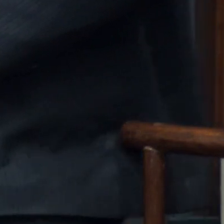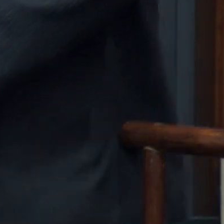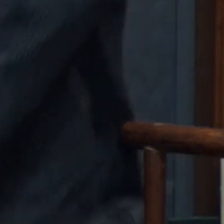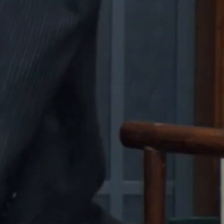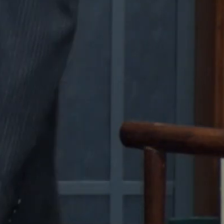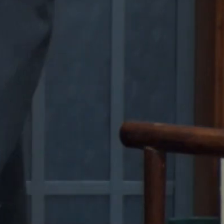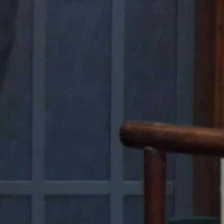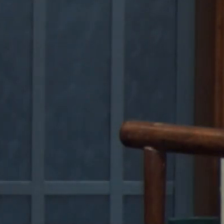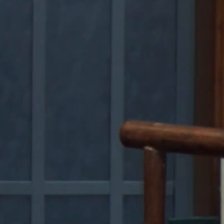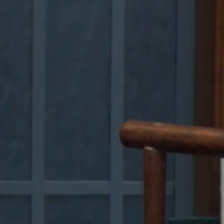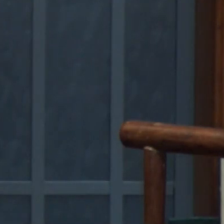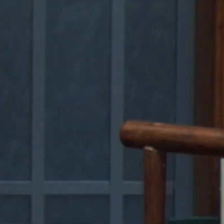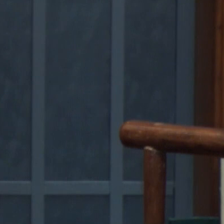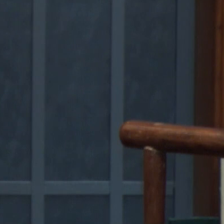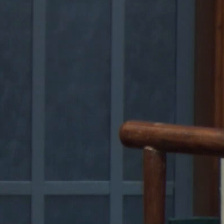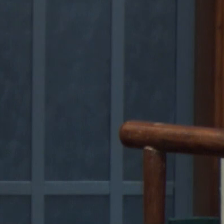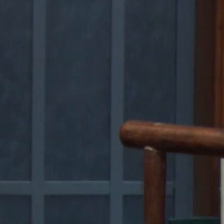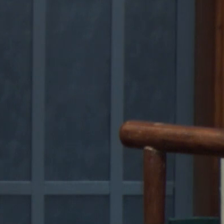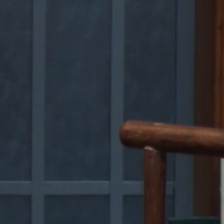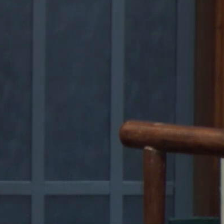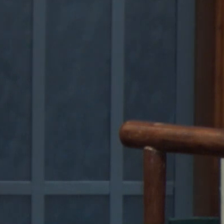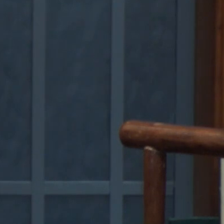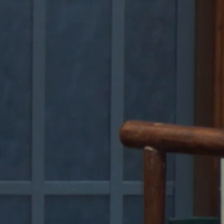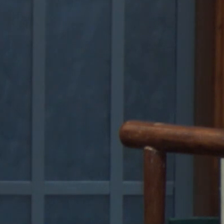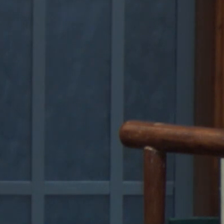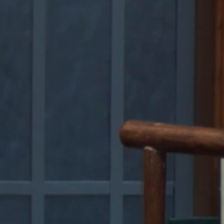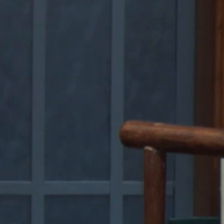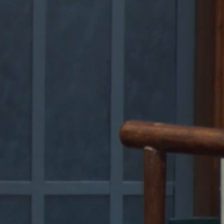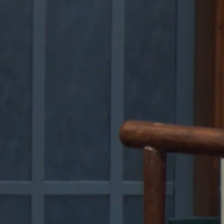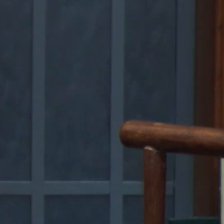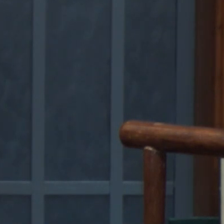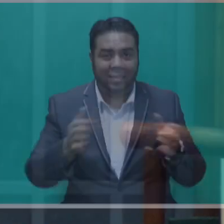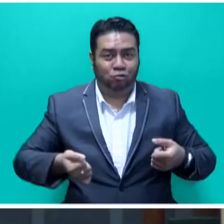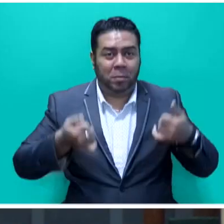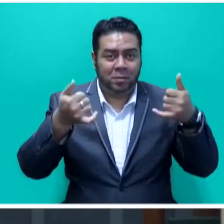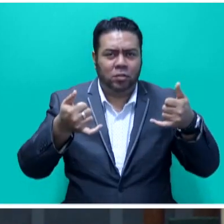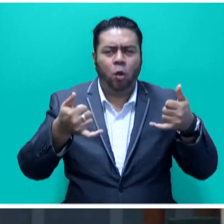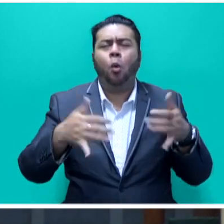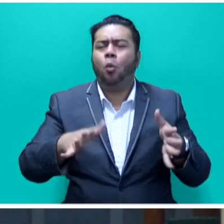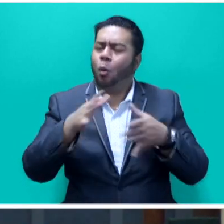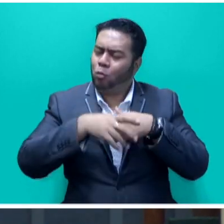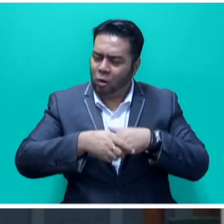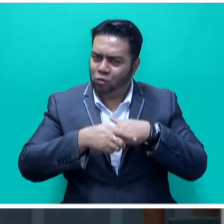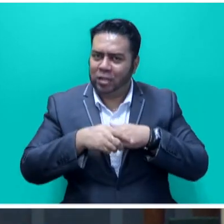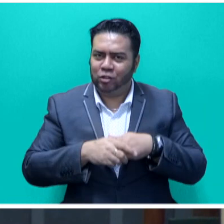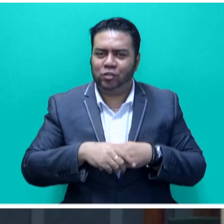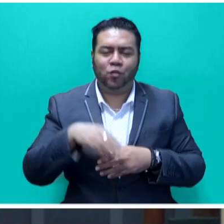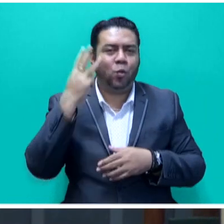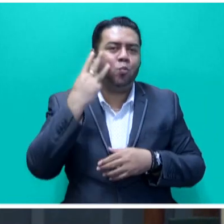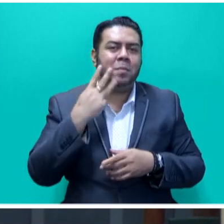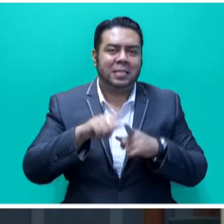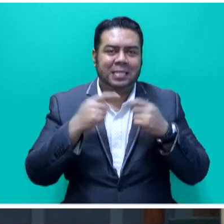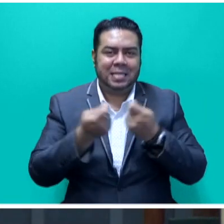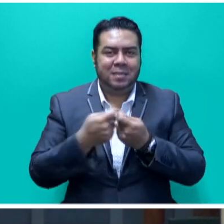those days are not far away when we will top at the table for any championship. Congratulations to our ladies. Mr. Speaker,